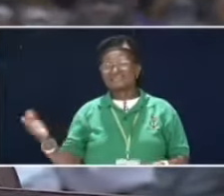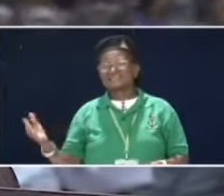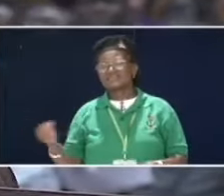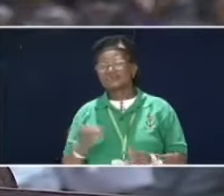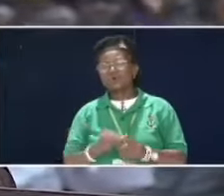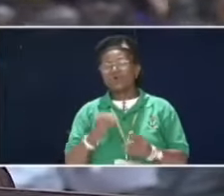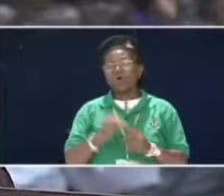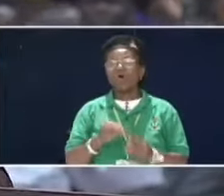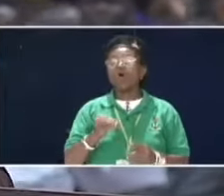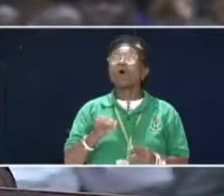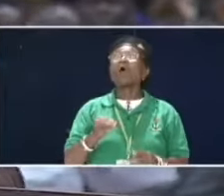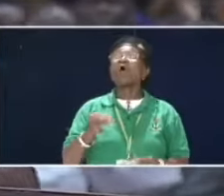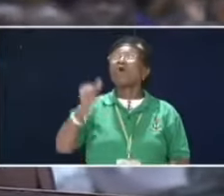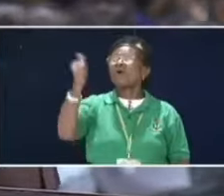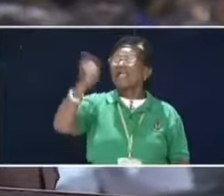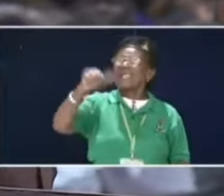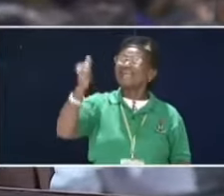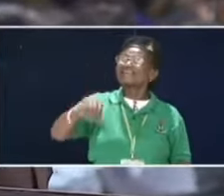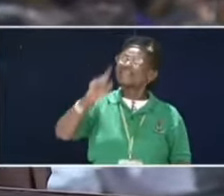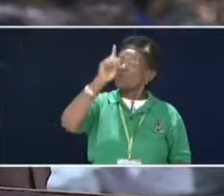Anyone